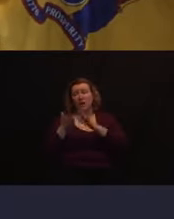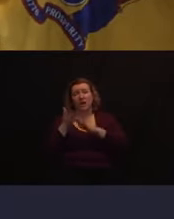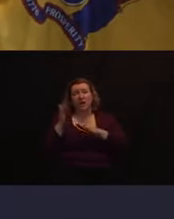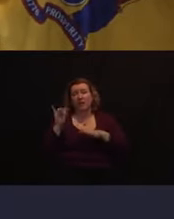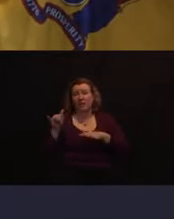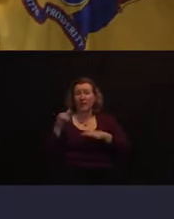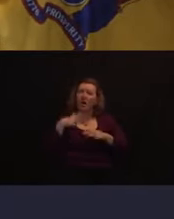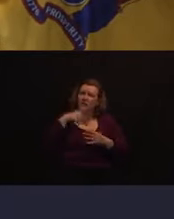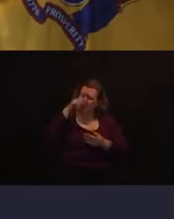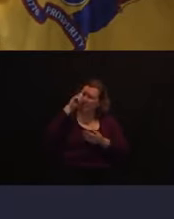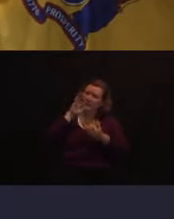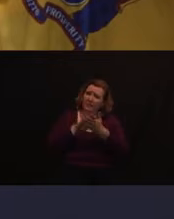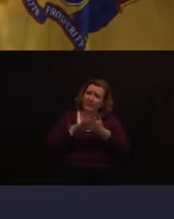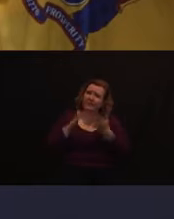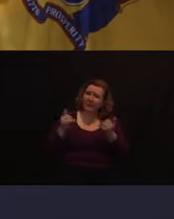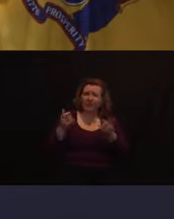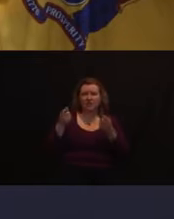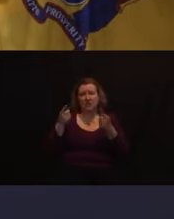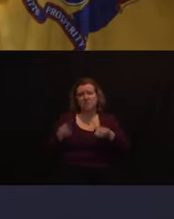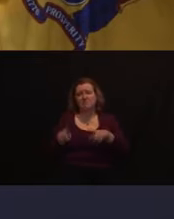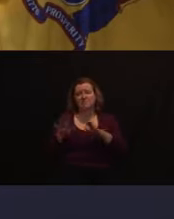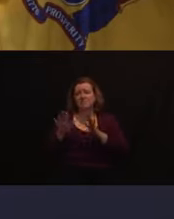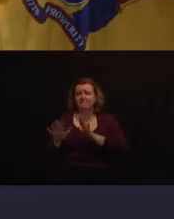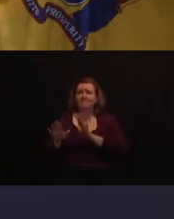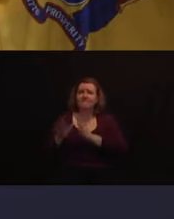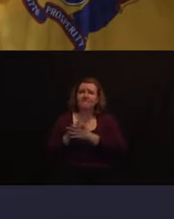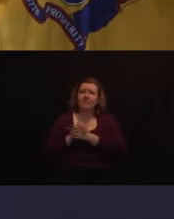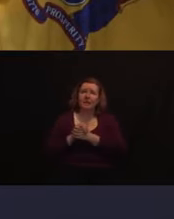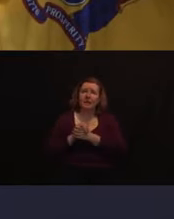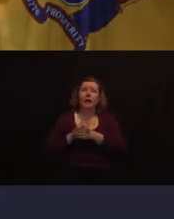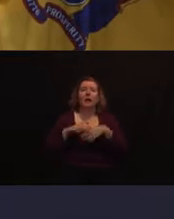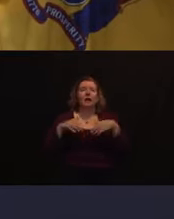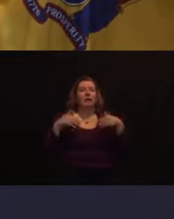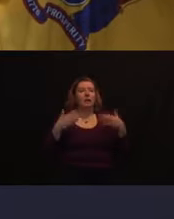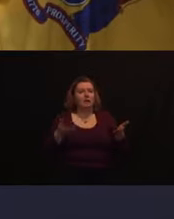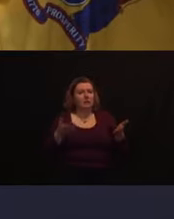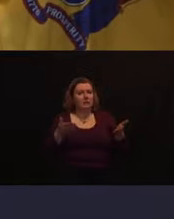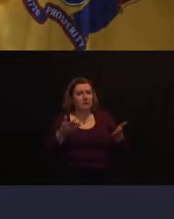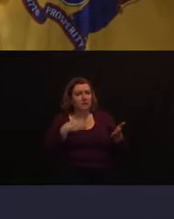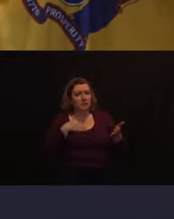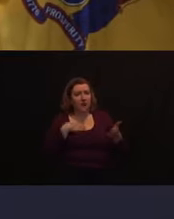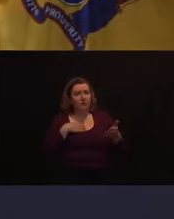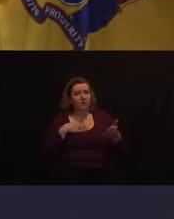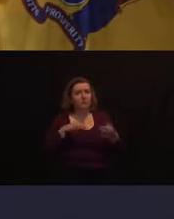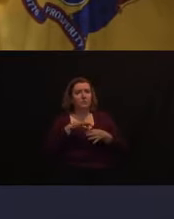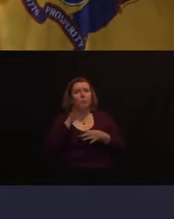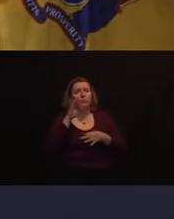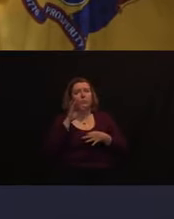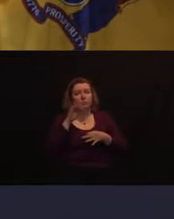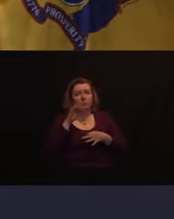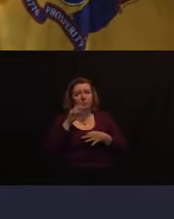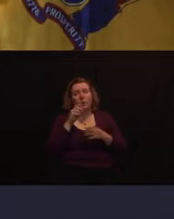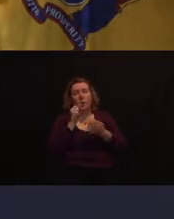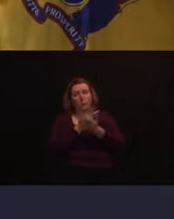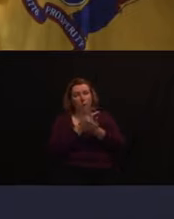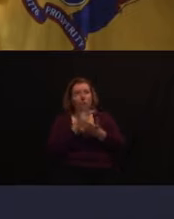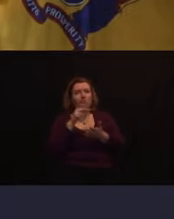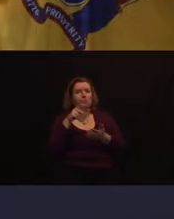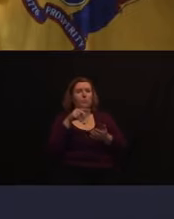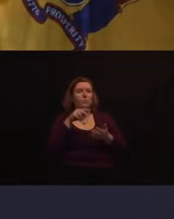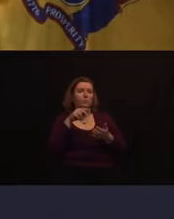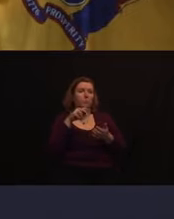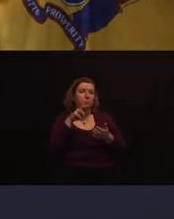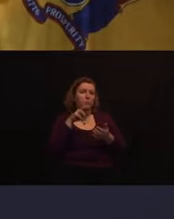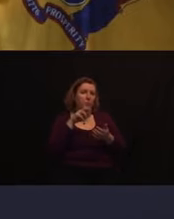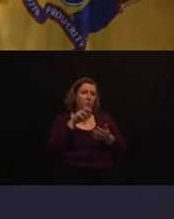in it. No reaction to the polling numbers. I hope they included my family, which may explain them. But the